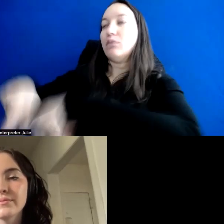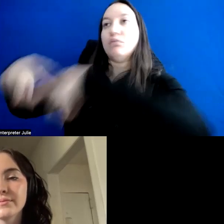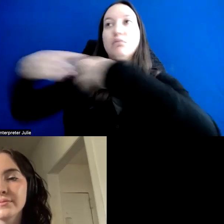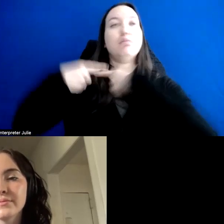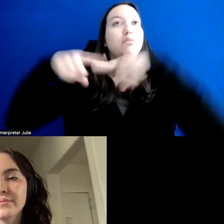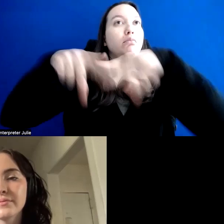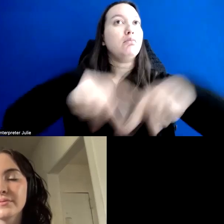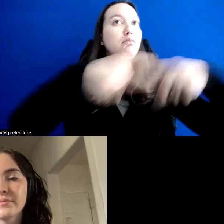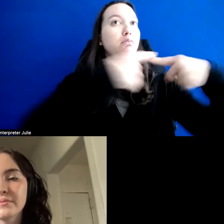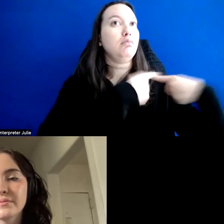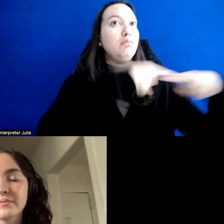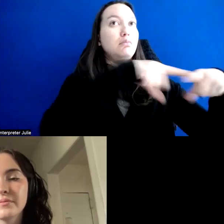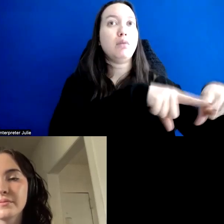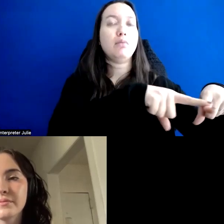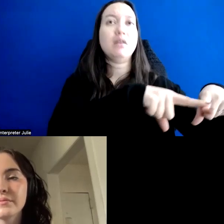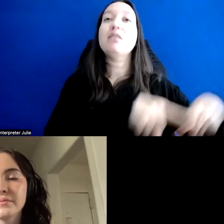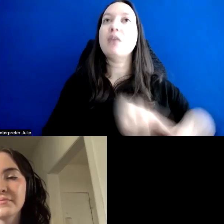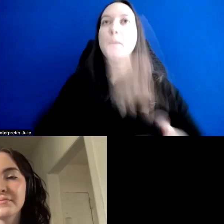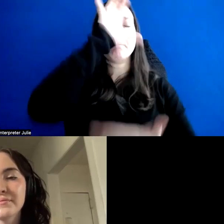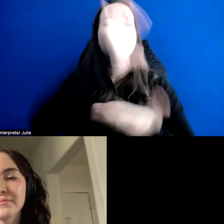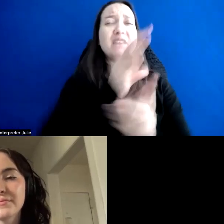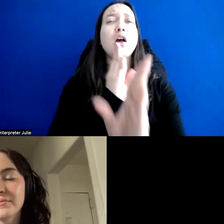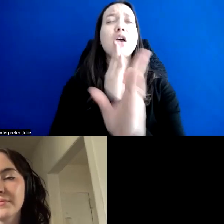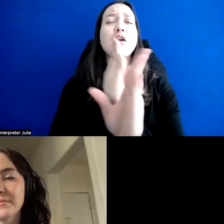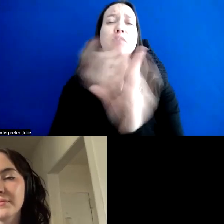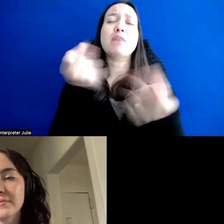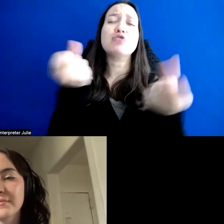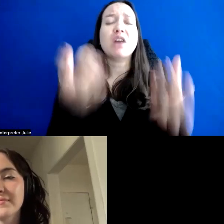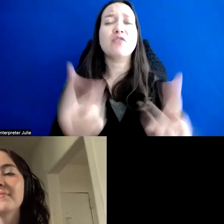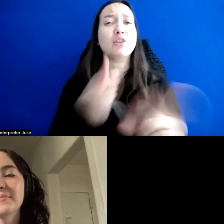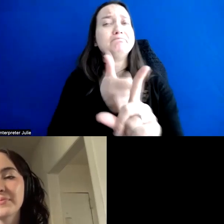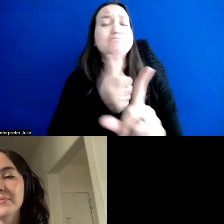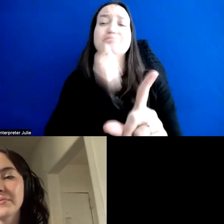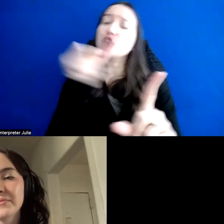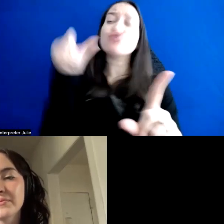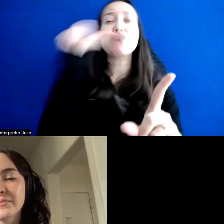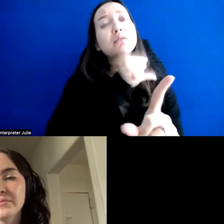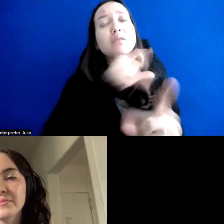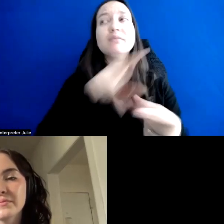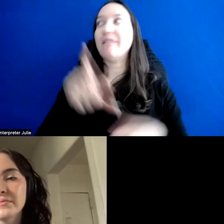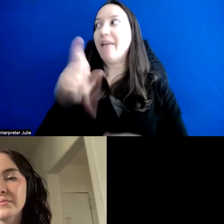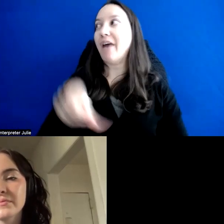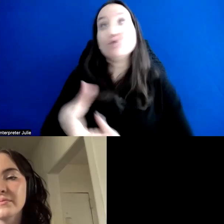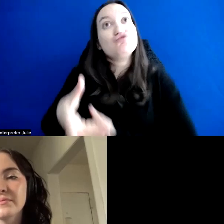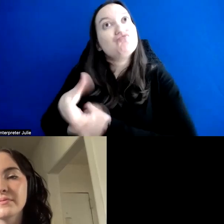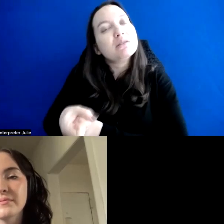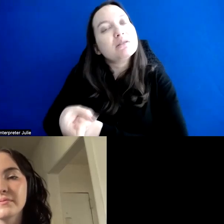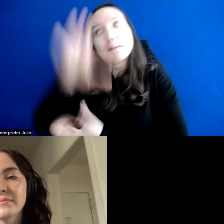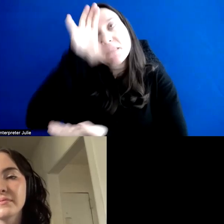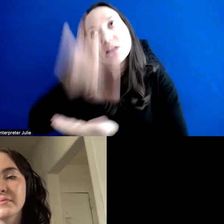have to believe that the bus driver who's taking us home isn't drunk. We have to believe that